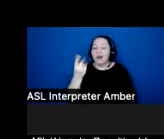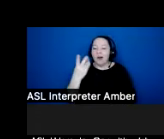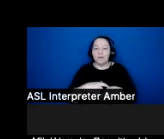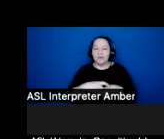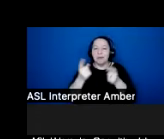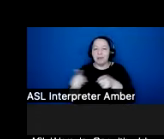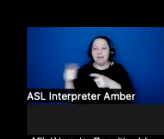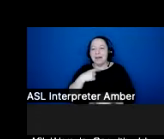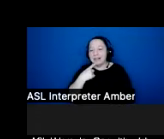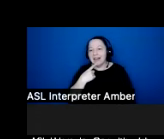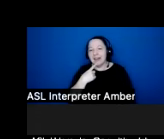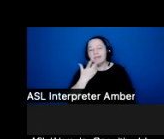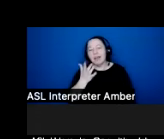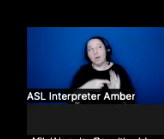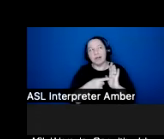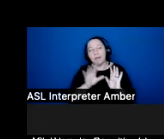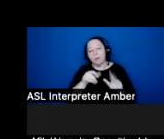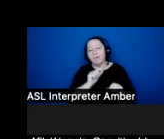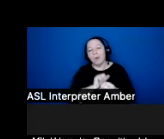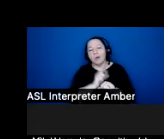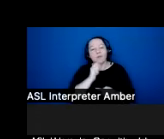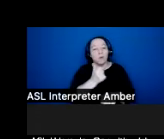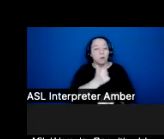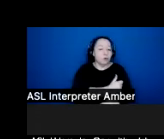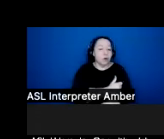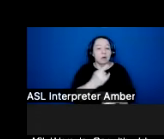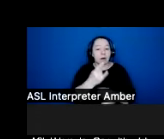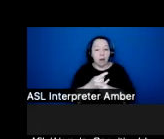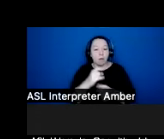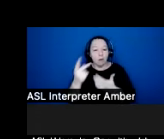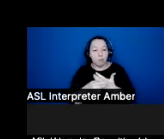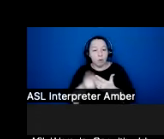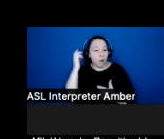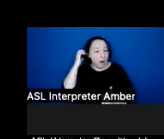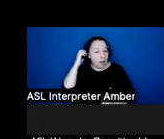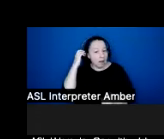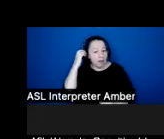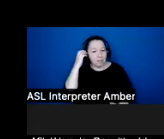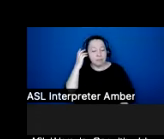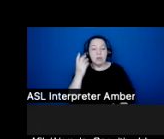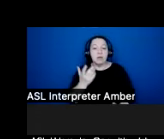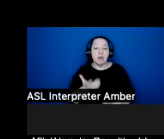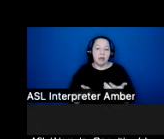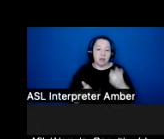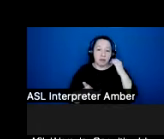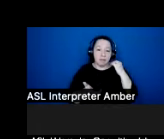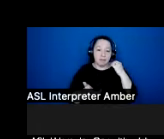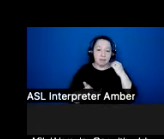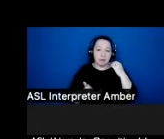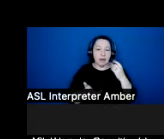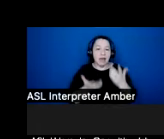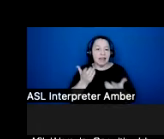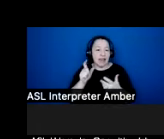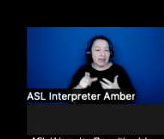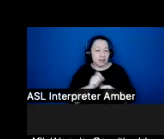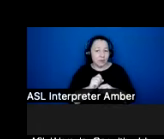say I was working for drug and alcohol or something, and I would write ACDP, mental health, you know,